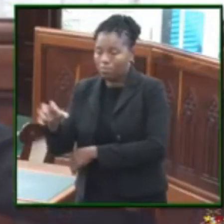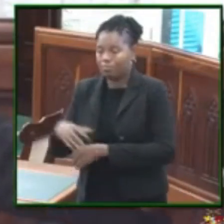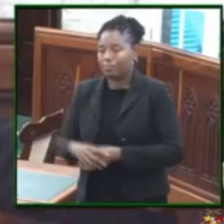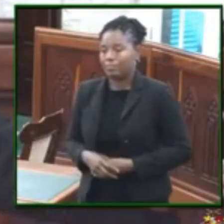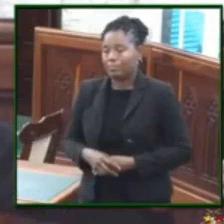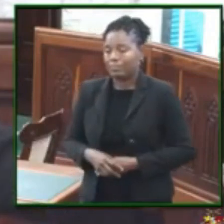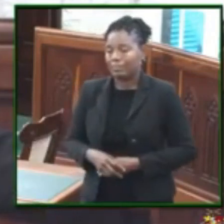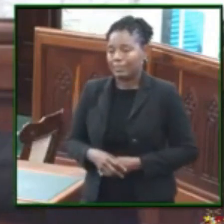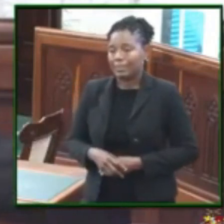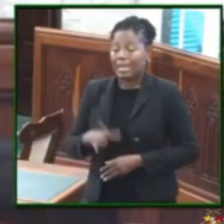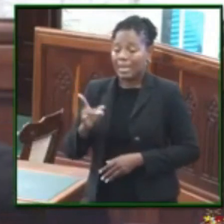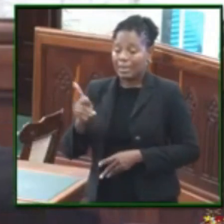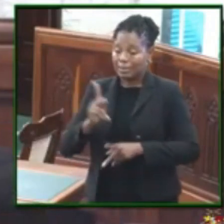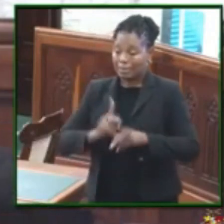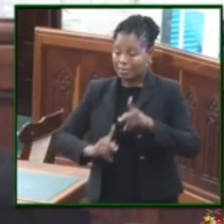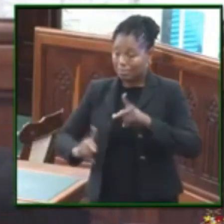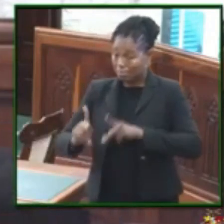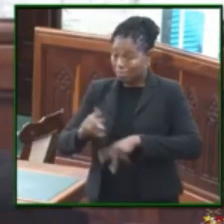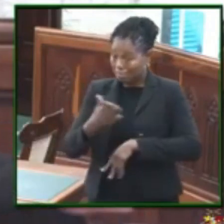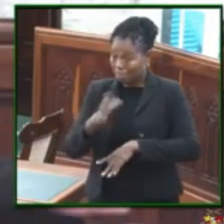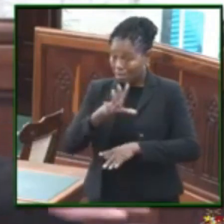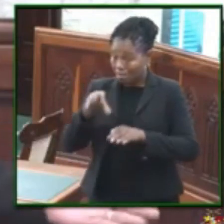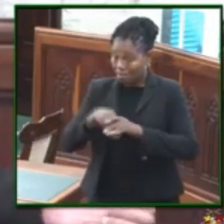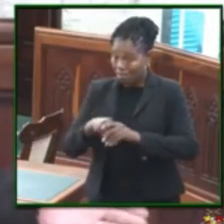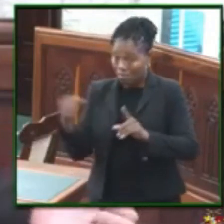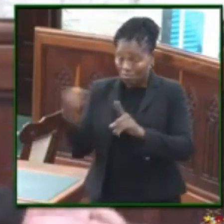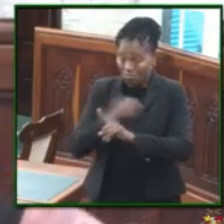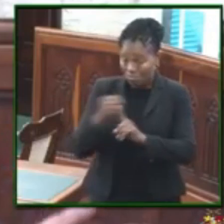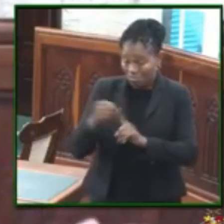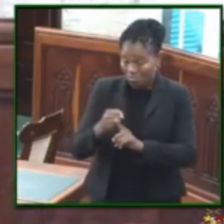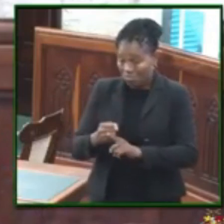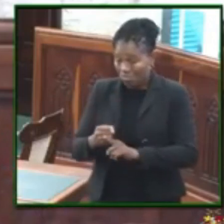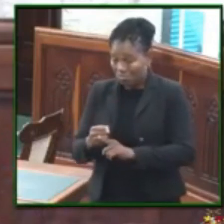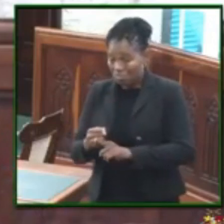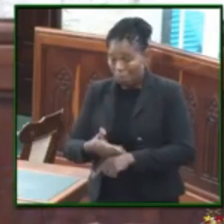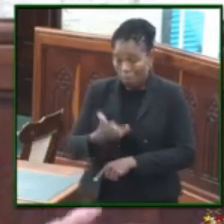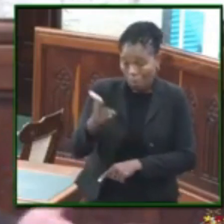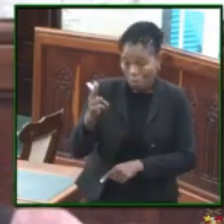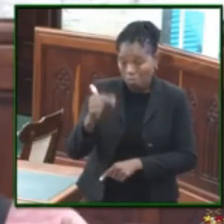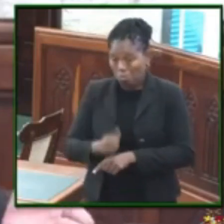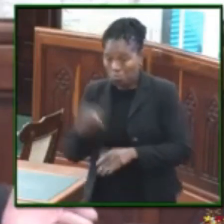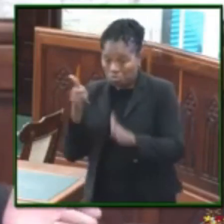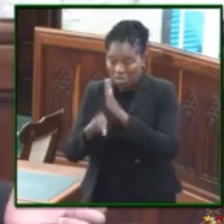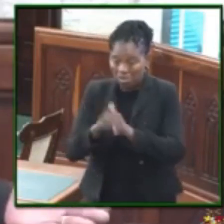And he gives the criminals financial empowerment.